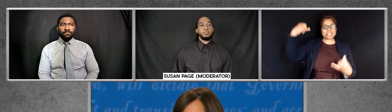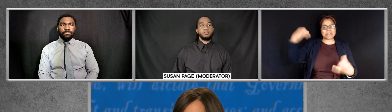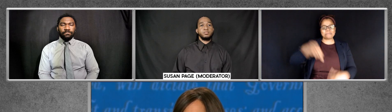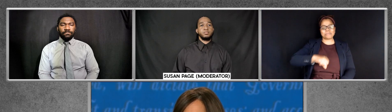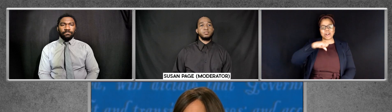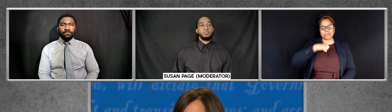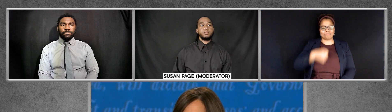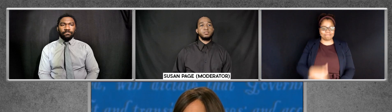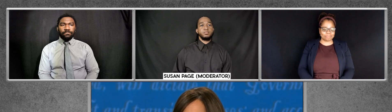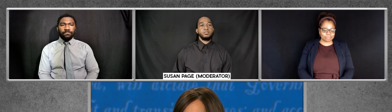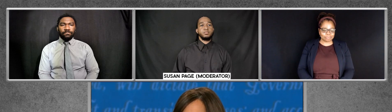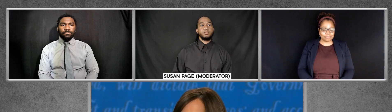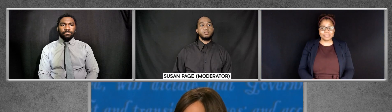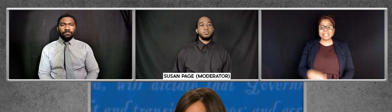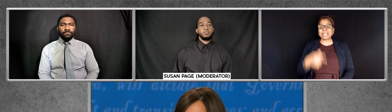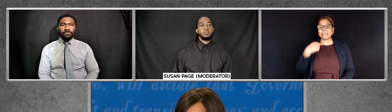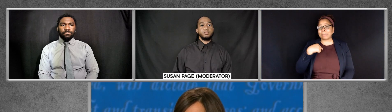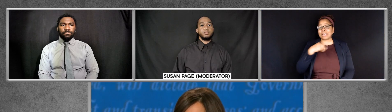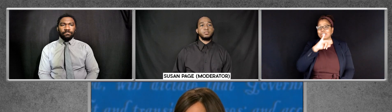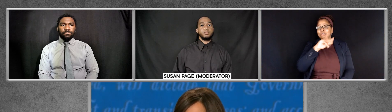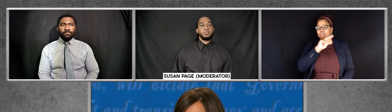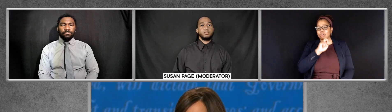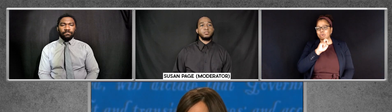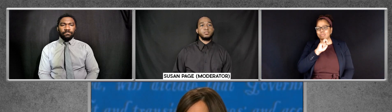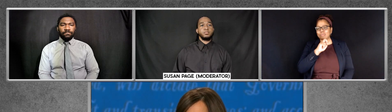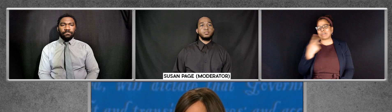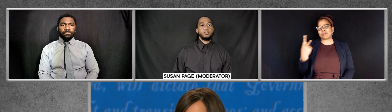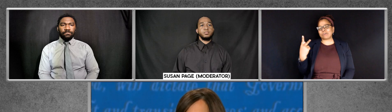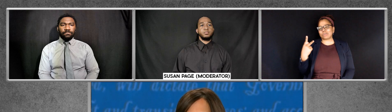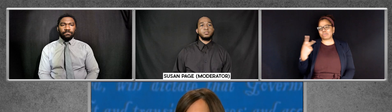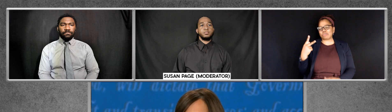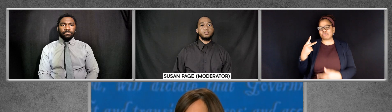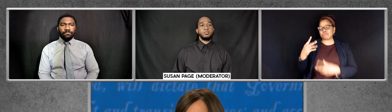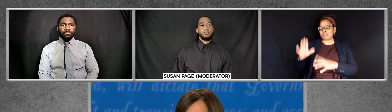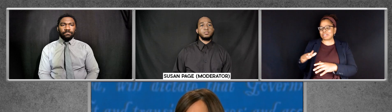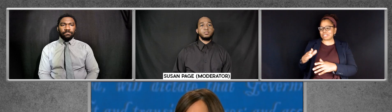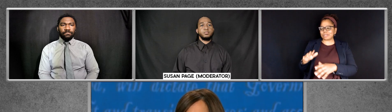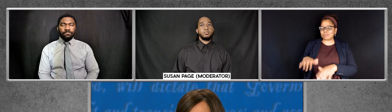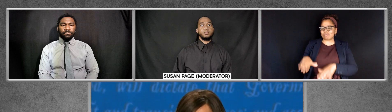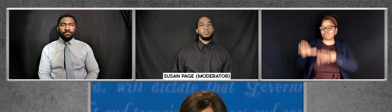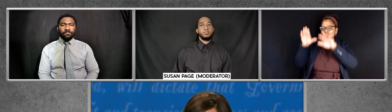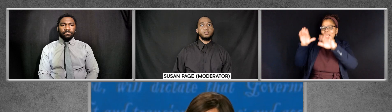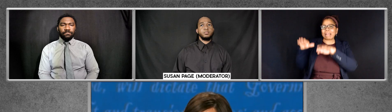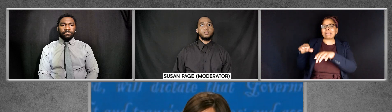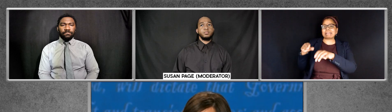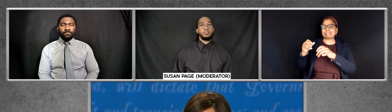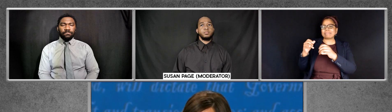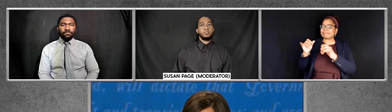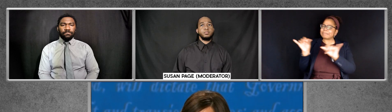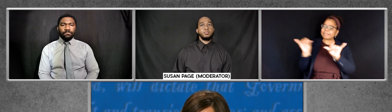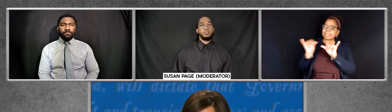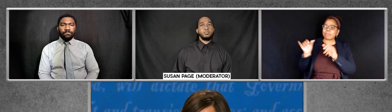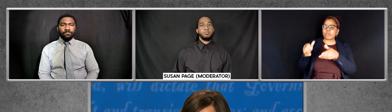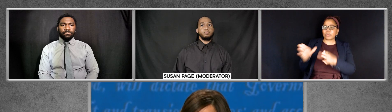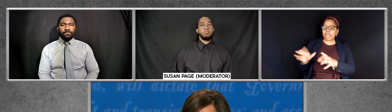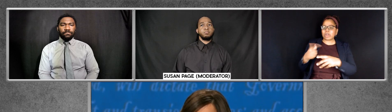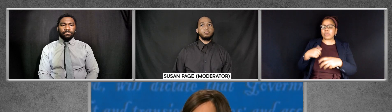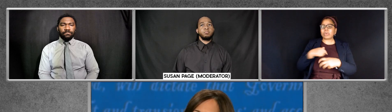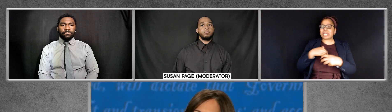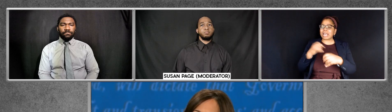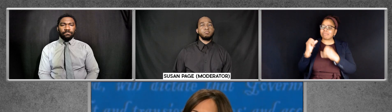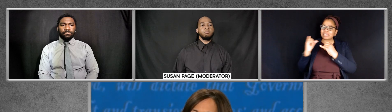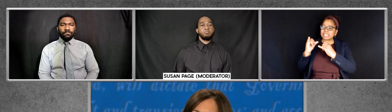this. Joe and I were raised in a very similar way. We were raised with values that are about hard work, about